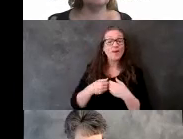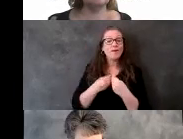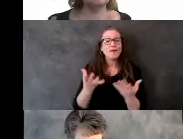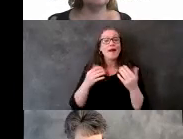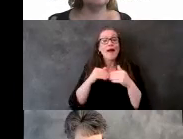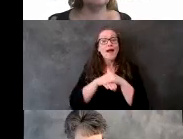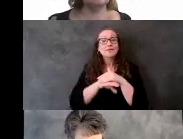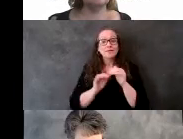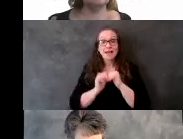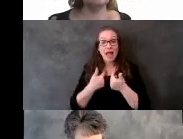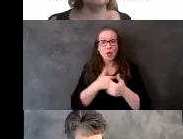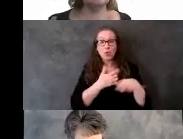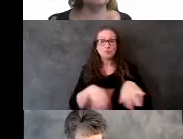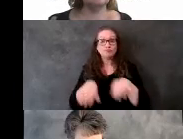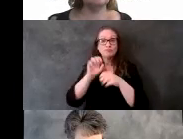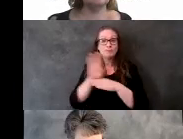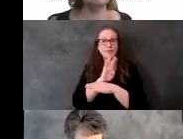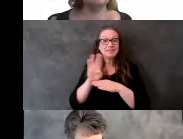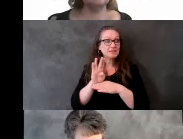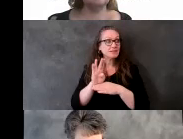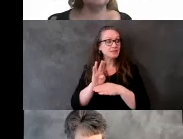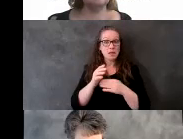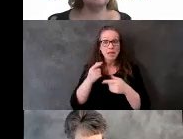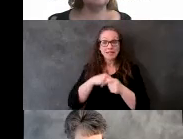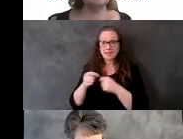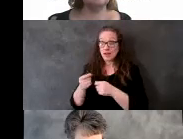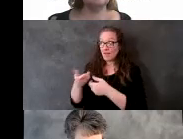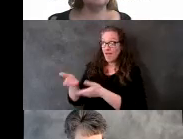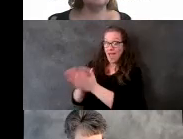the way we conducted business, bringing curbside service and so forth.